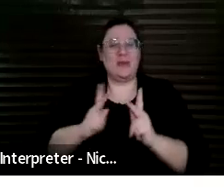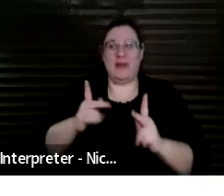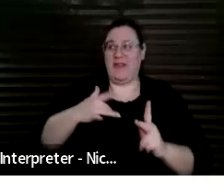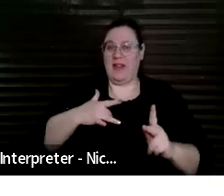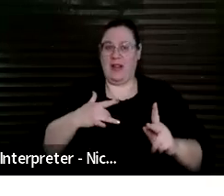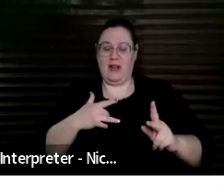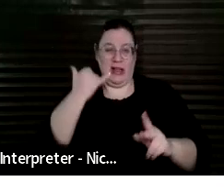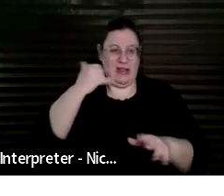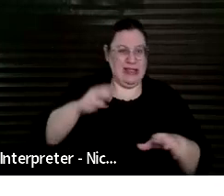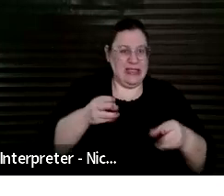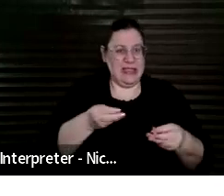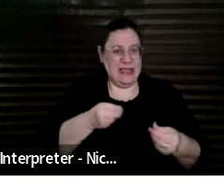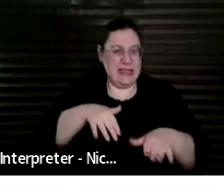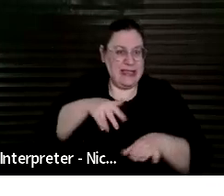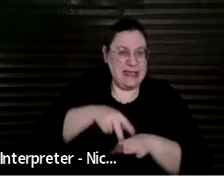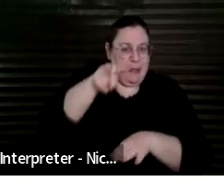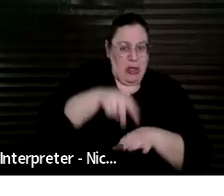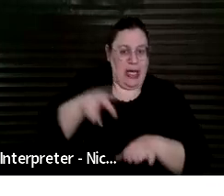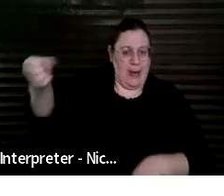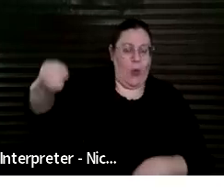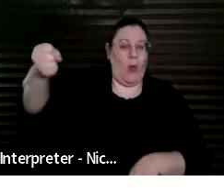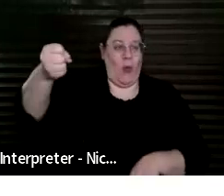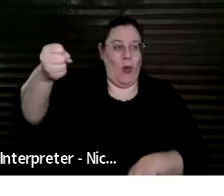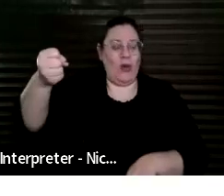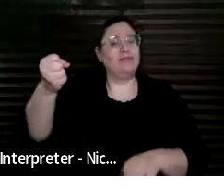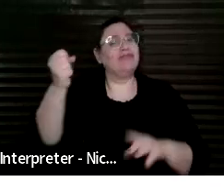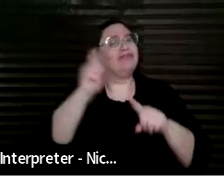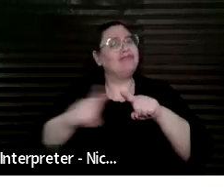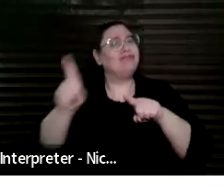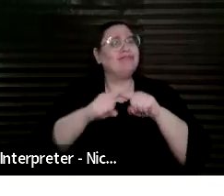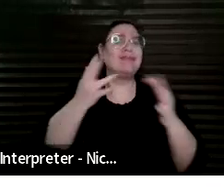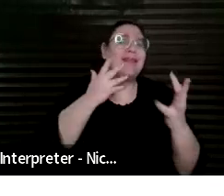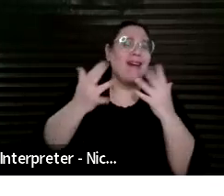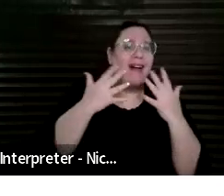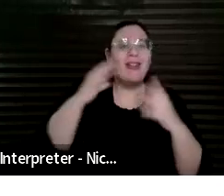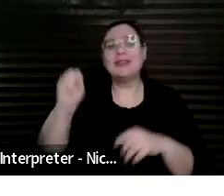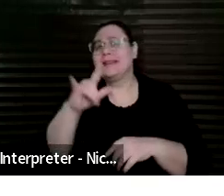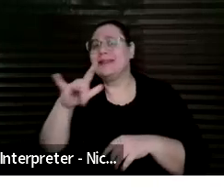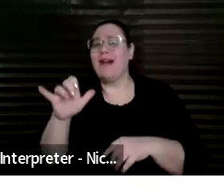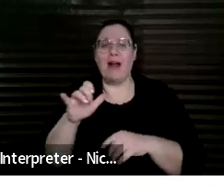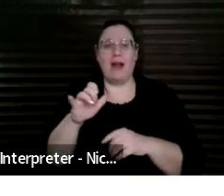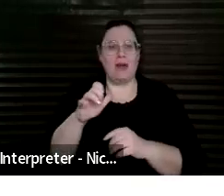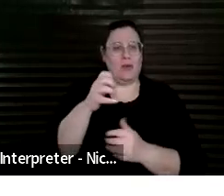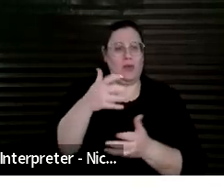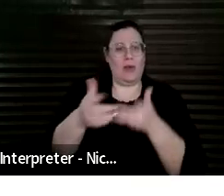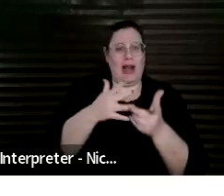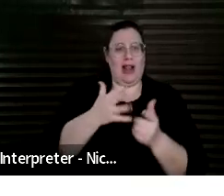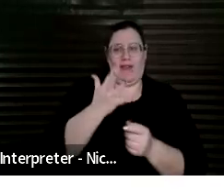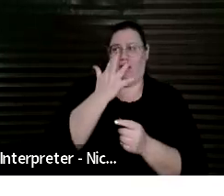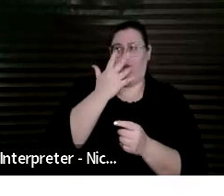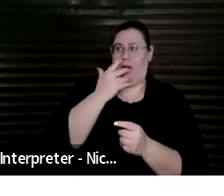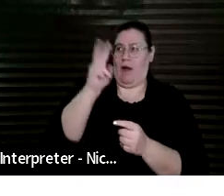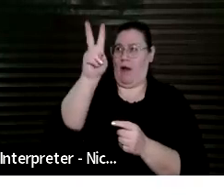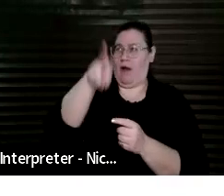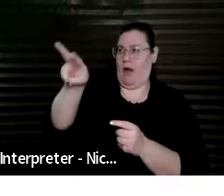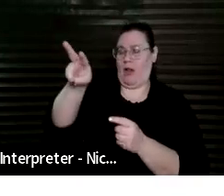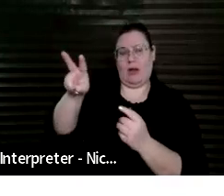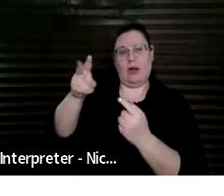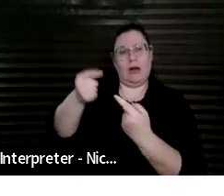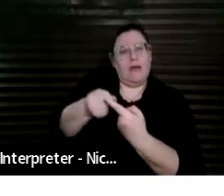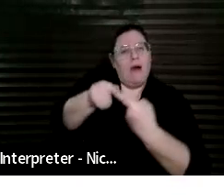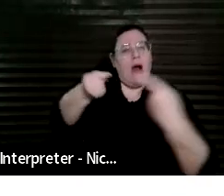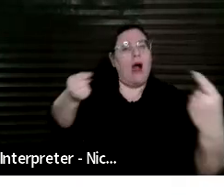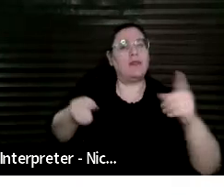slippery conditions. They come in many colors and styles. Choose a color that contrasts with the wall color for the